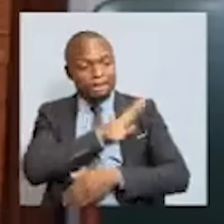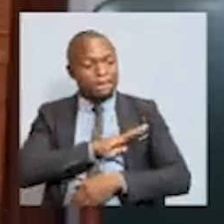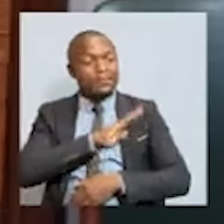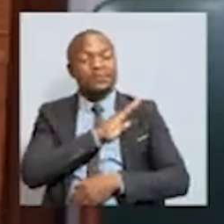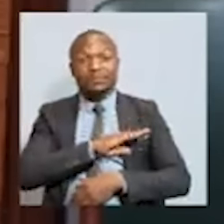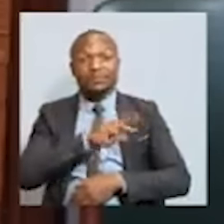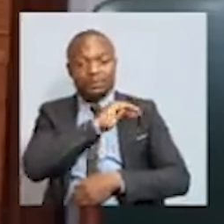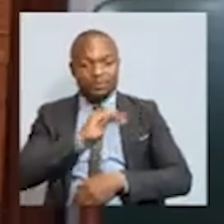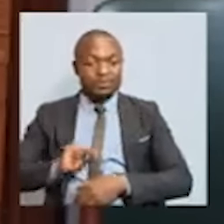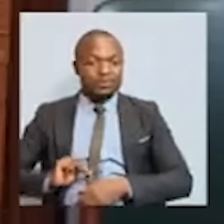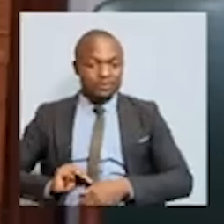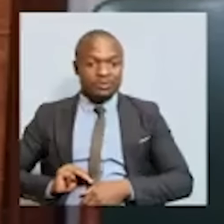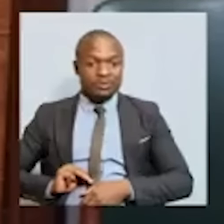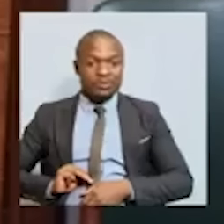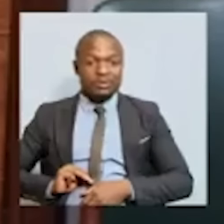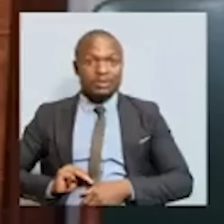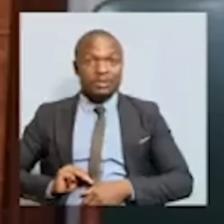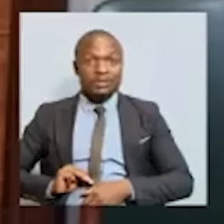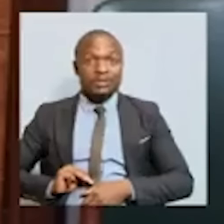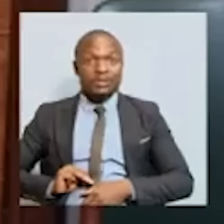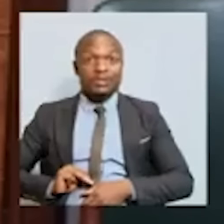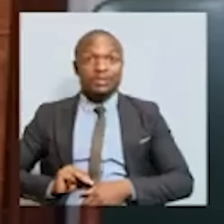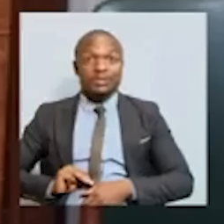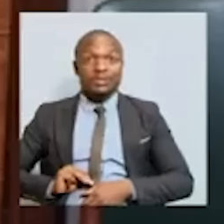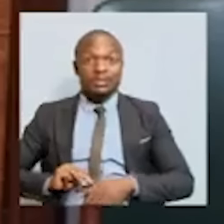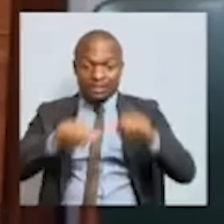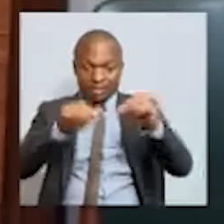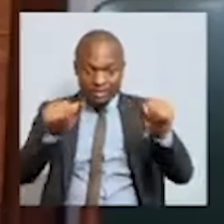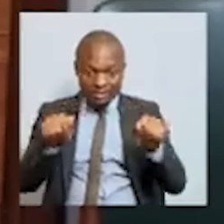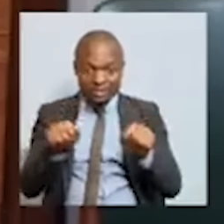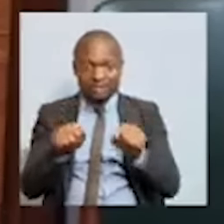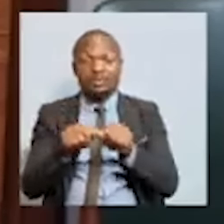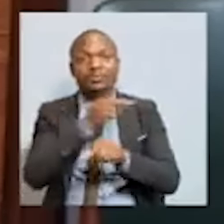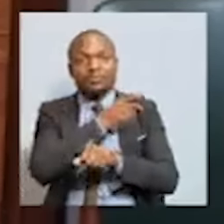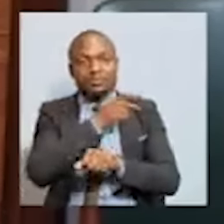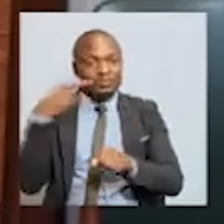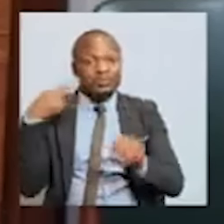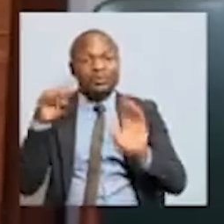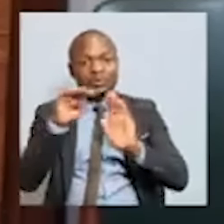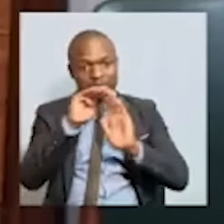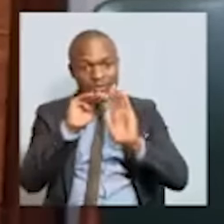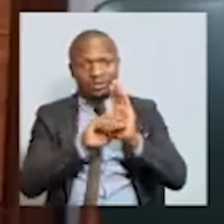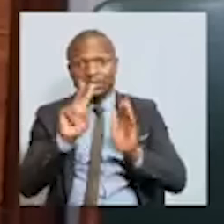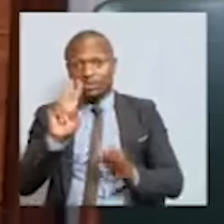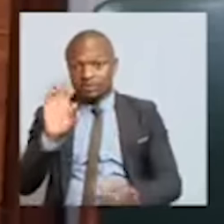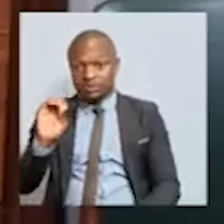members within the precincts of the Assembly as follows.